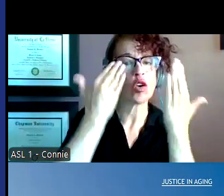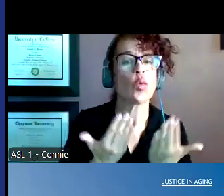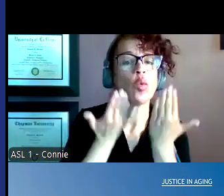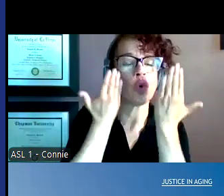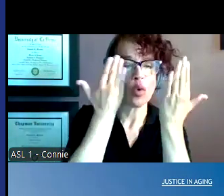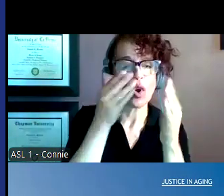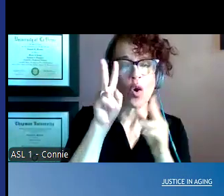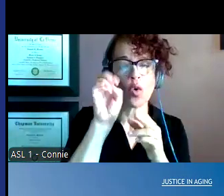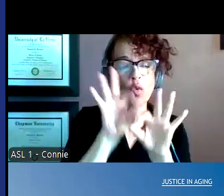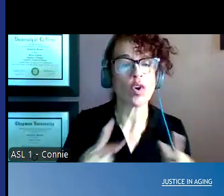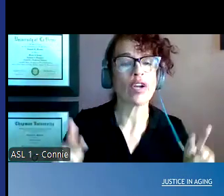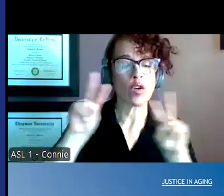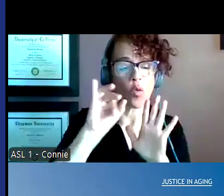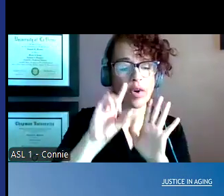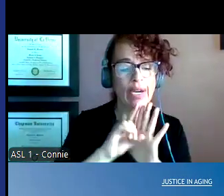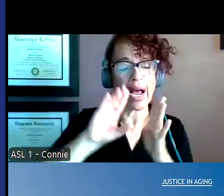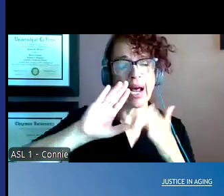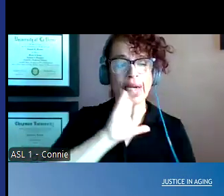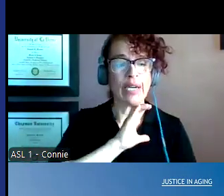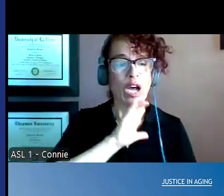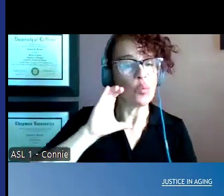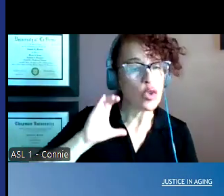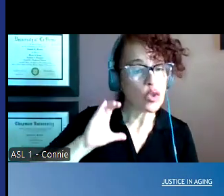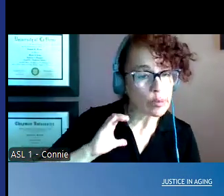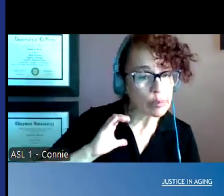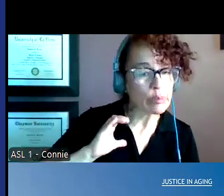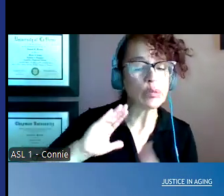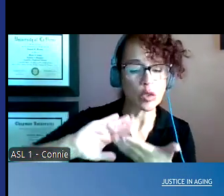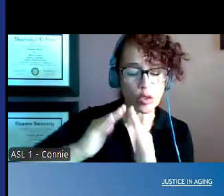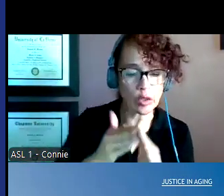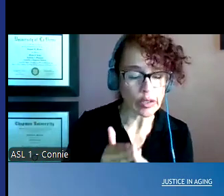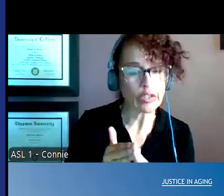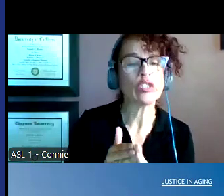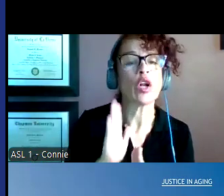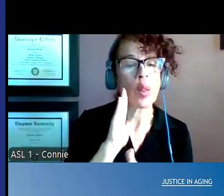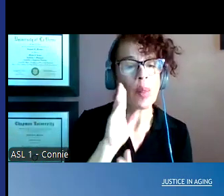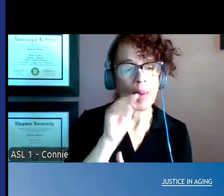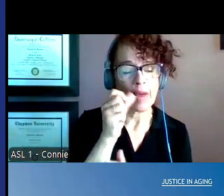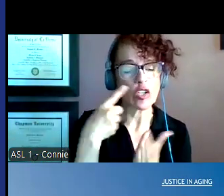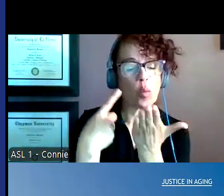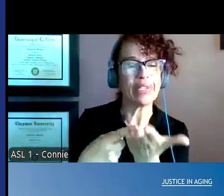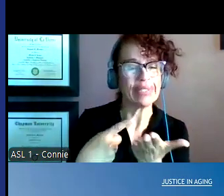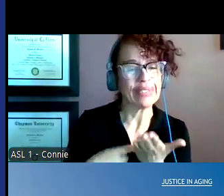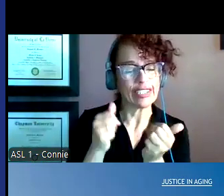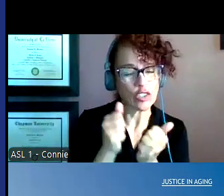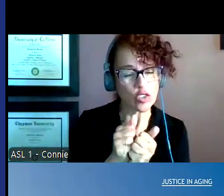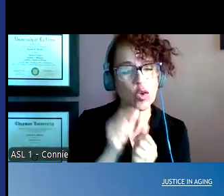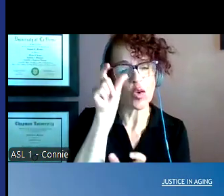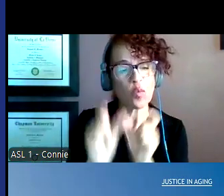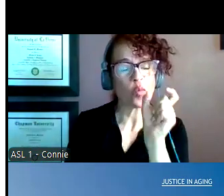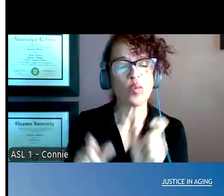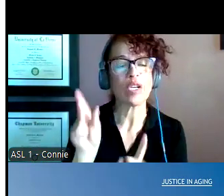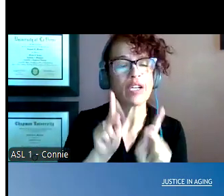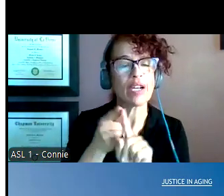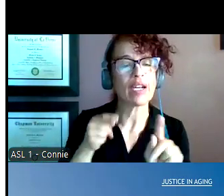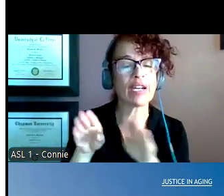and core values that we've identified as a committee. And Megan Burke is actually going to lead this discussion with participation from